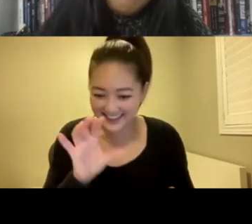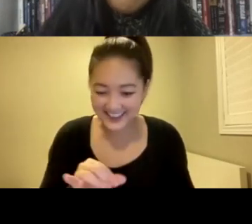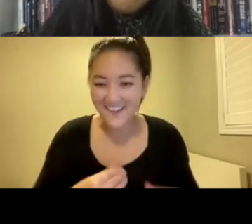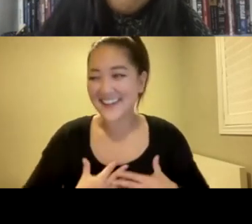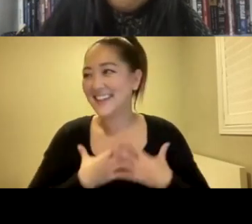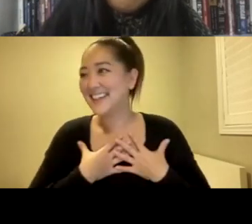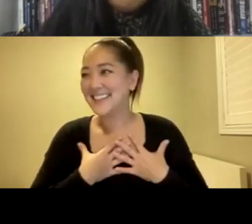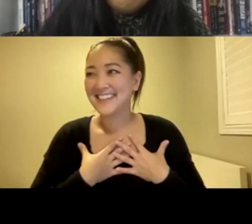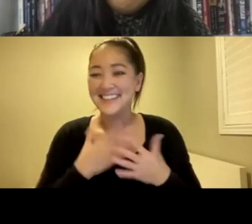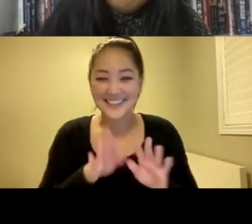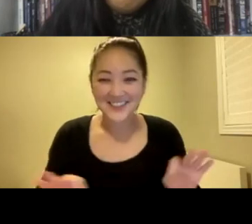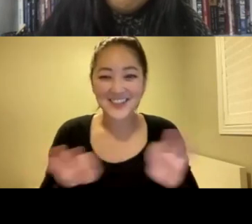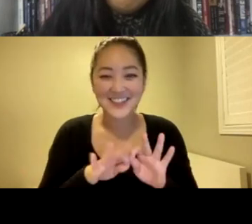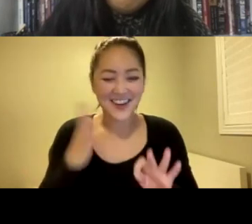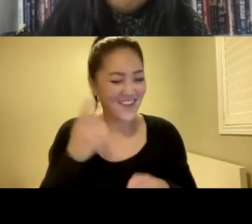so sad?